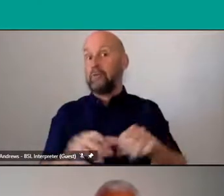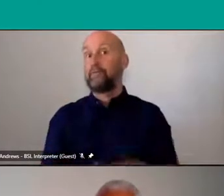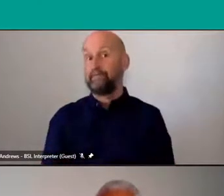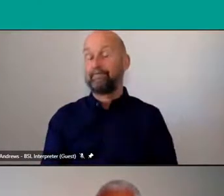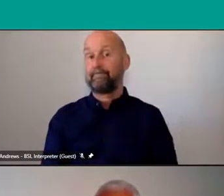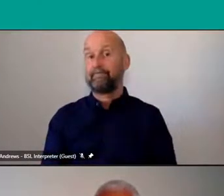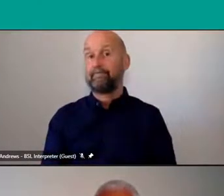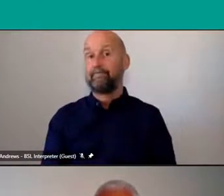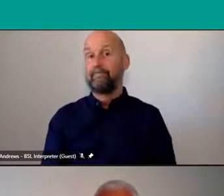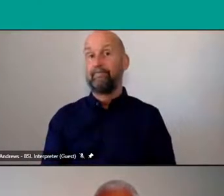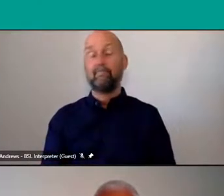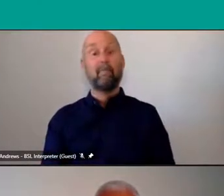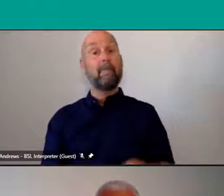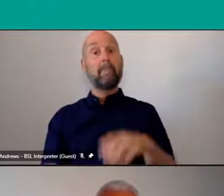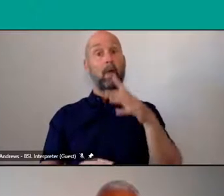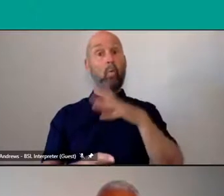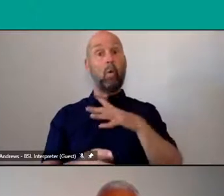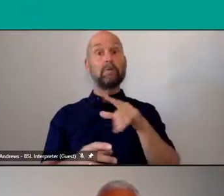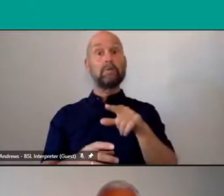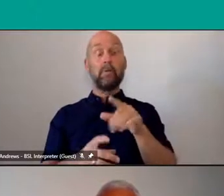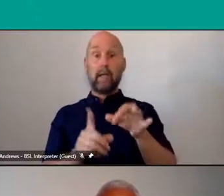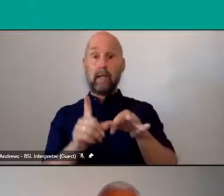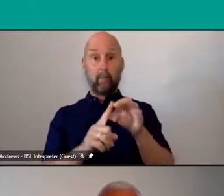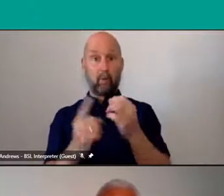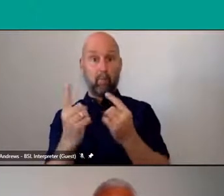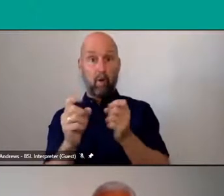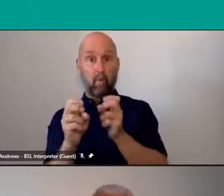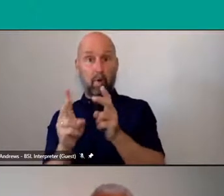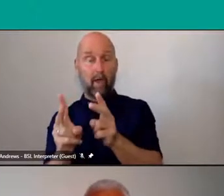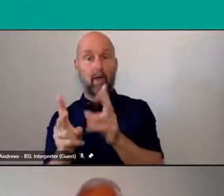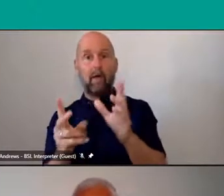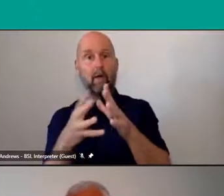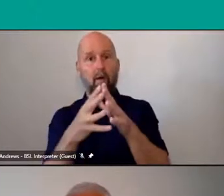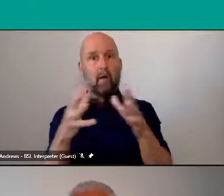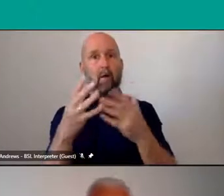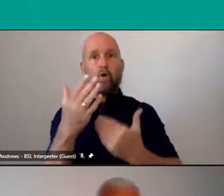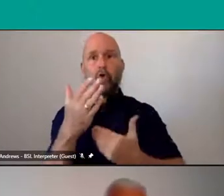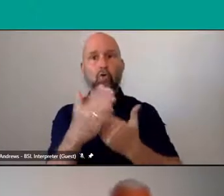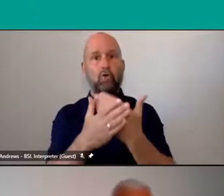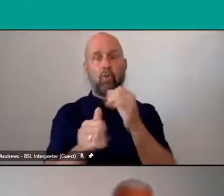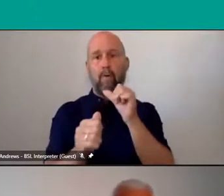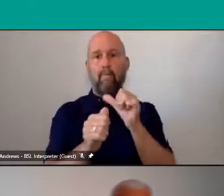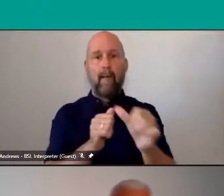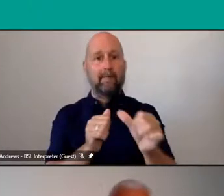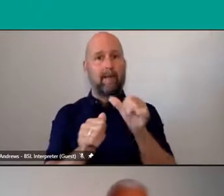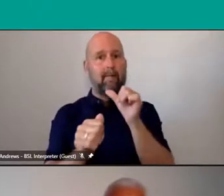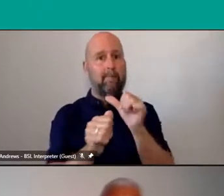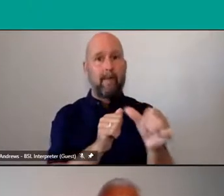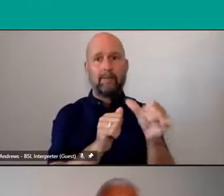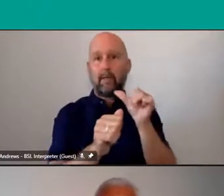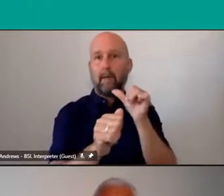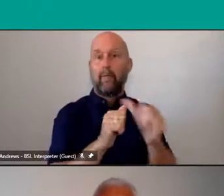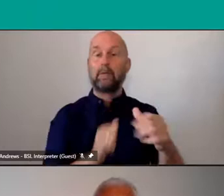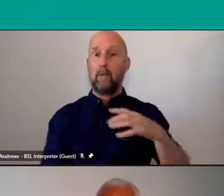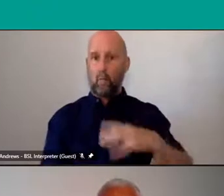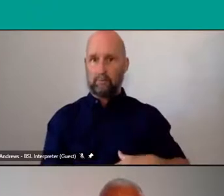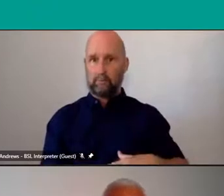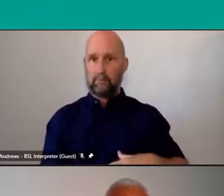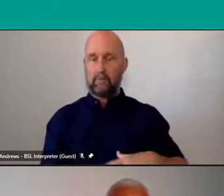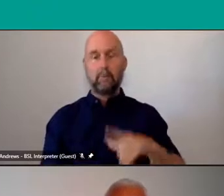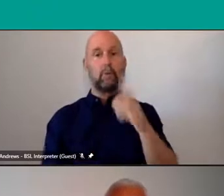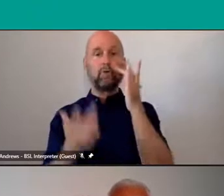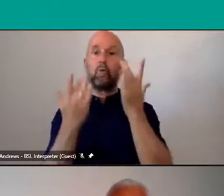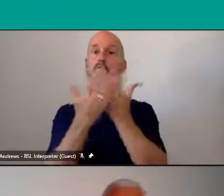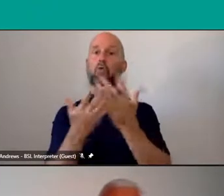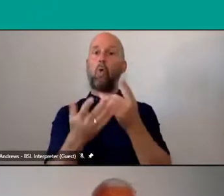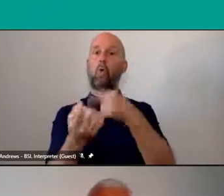We don't just want to build back better. We want to build new better. We want to show that all